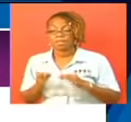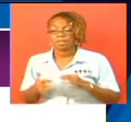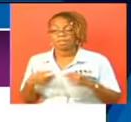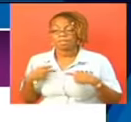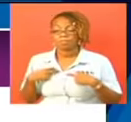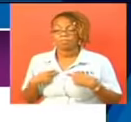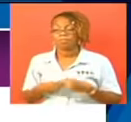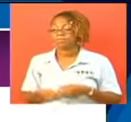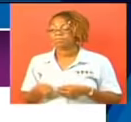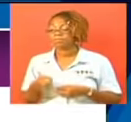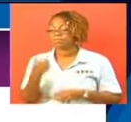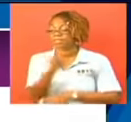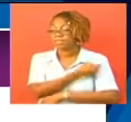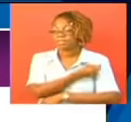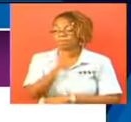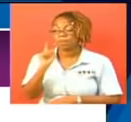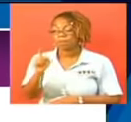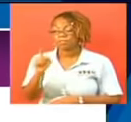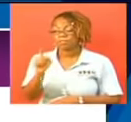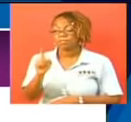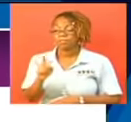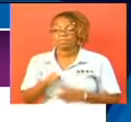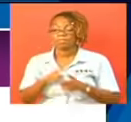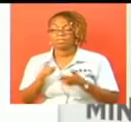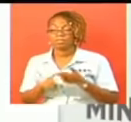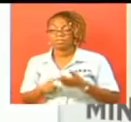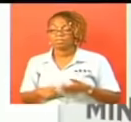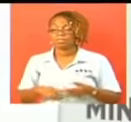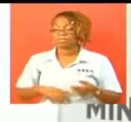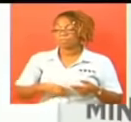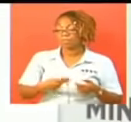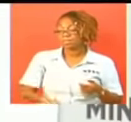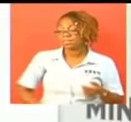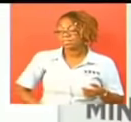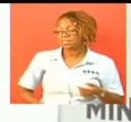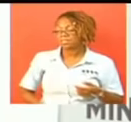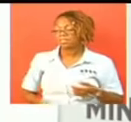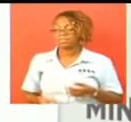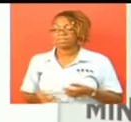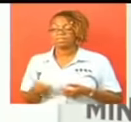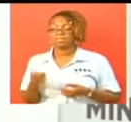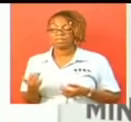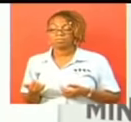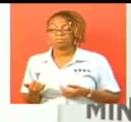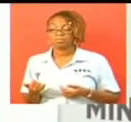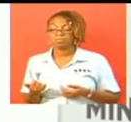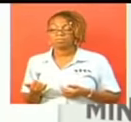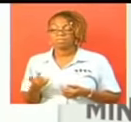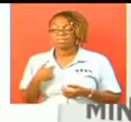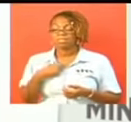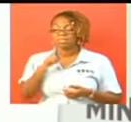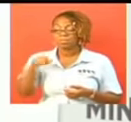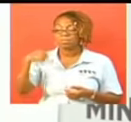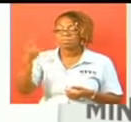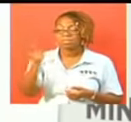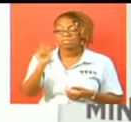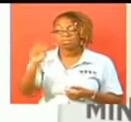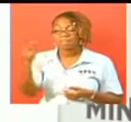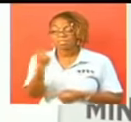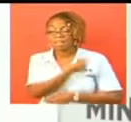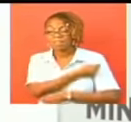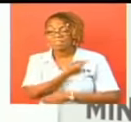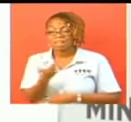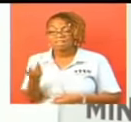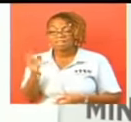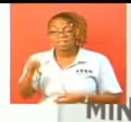dose? Okay, so if you find out that you are now pregnant, you now fall into that category.